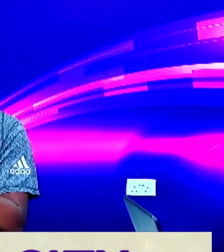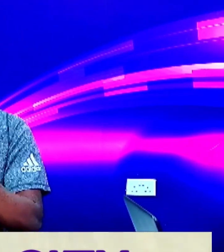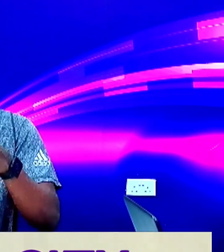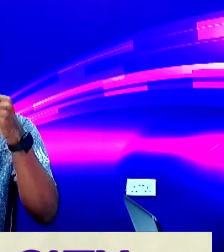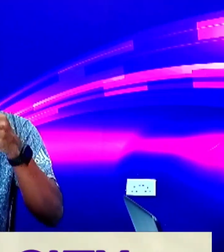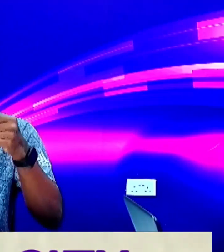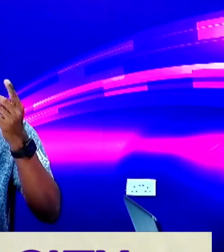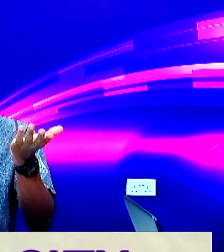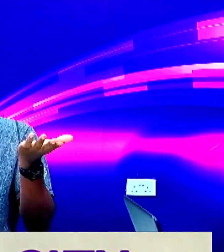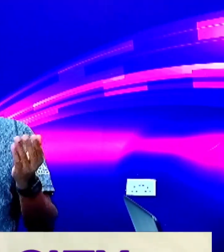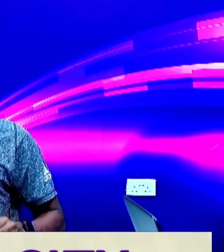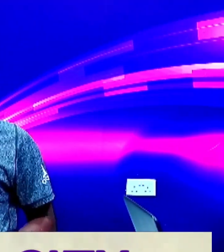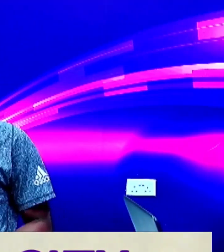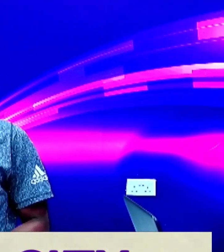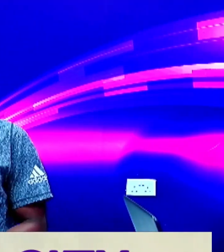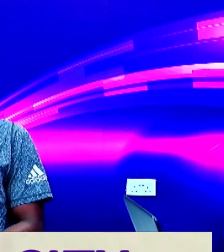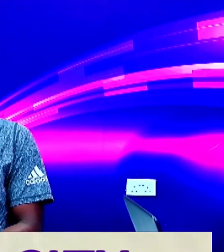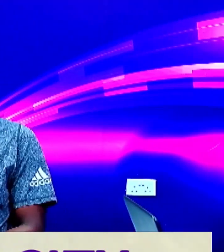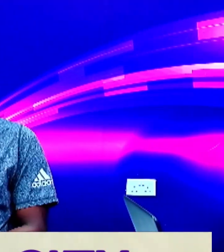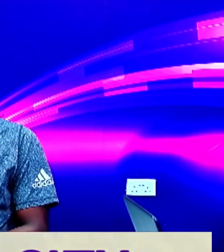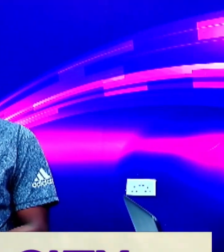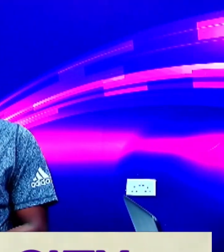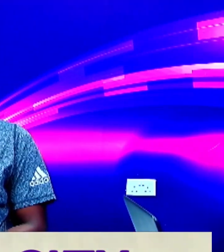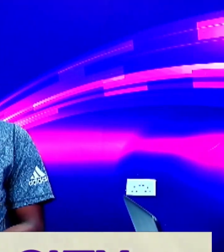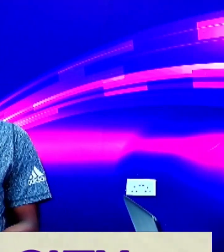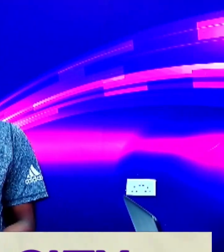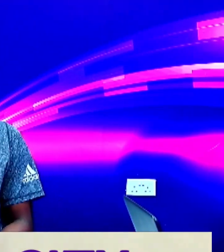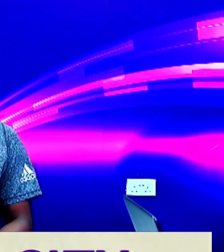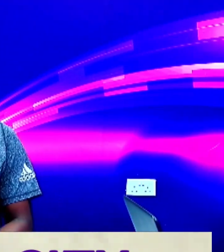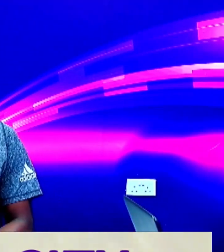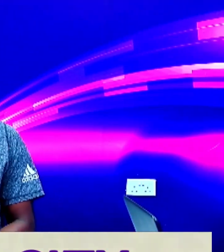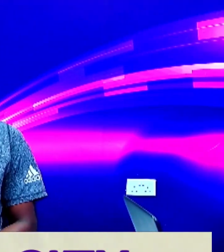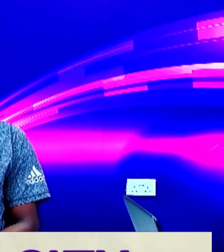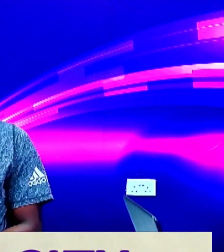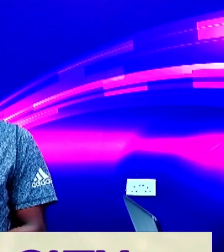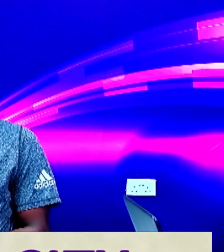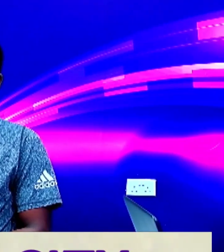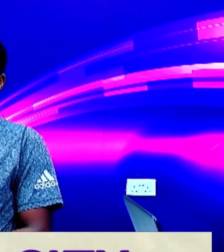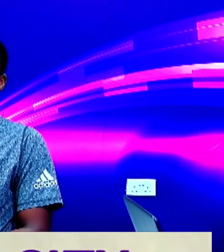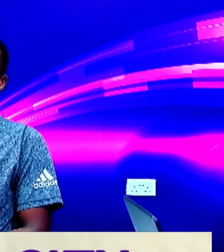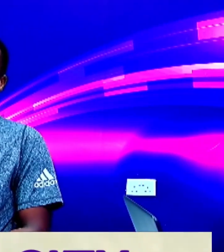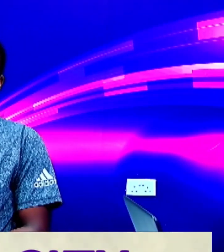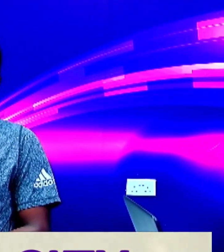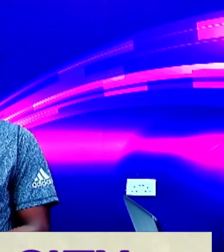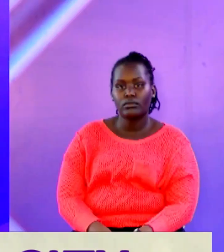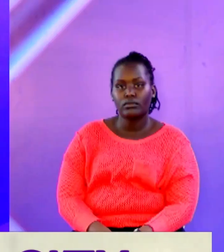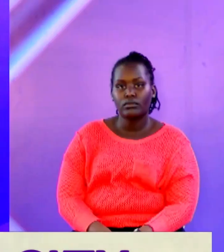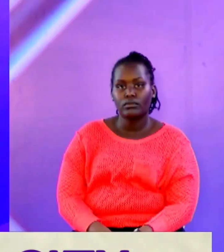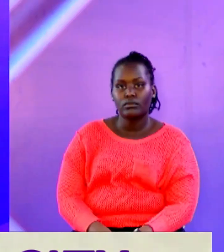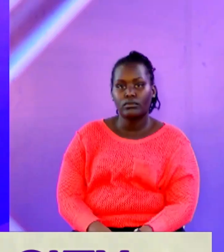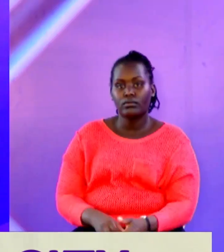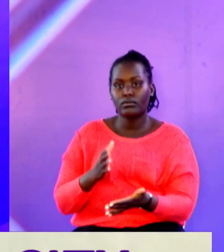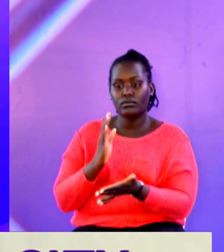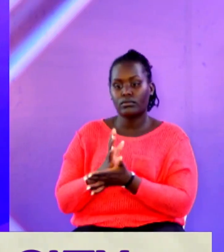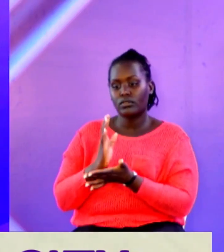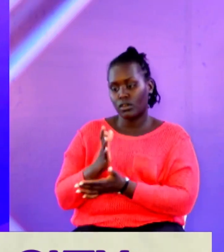done a very good signing in, so it will be a very hard competition for Liverpool this season. Okay, it is true,